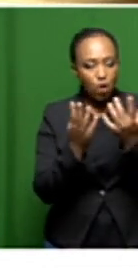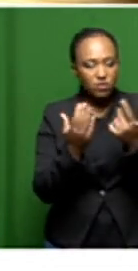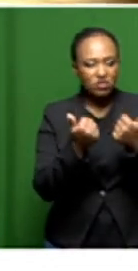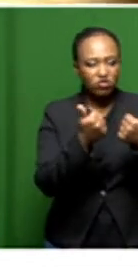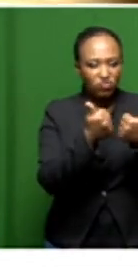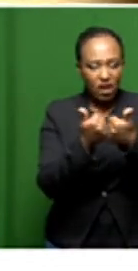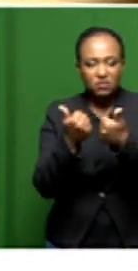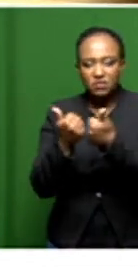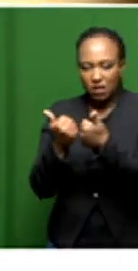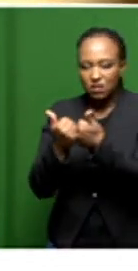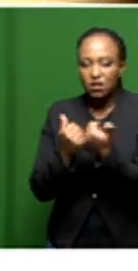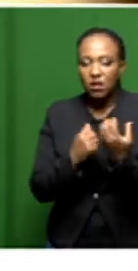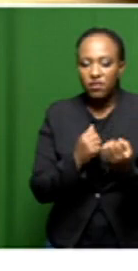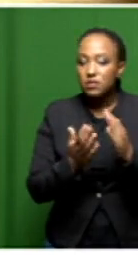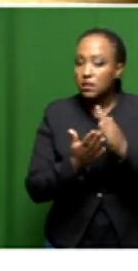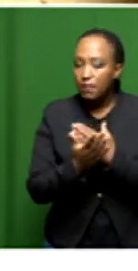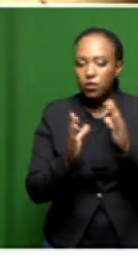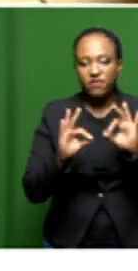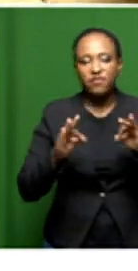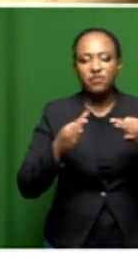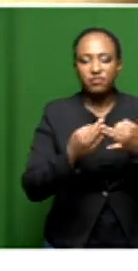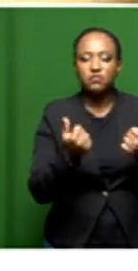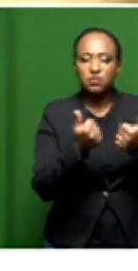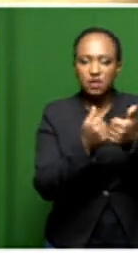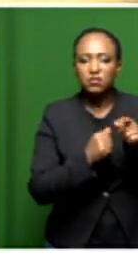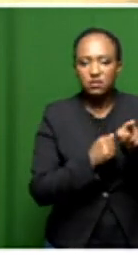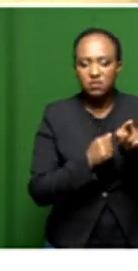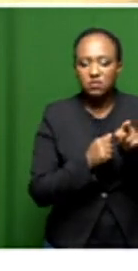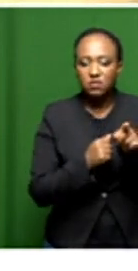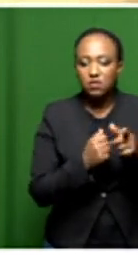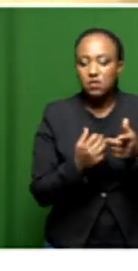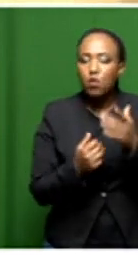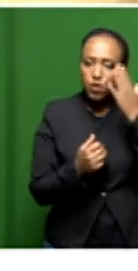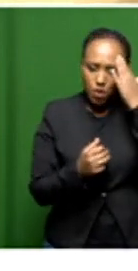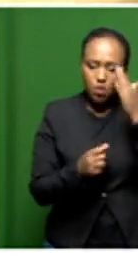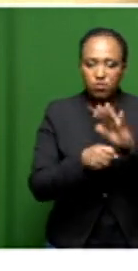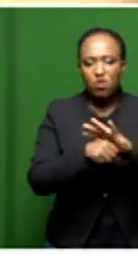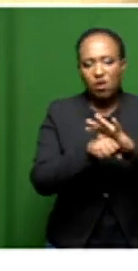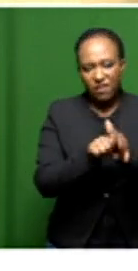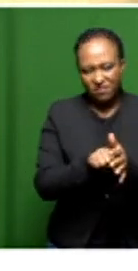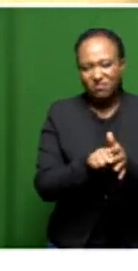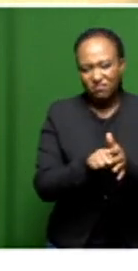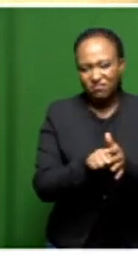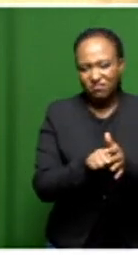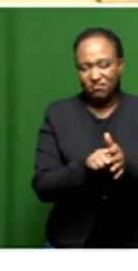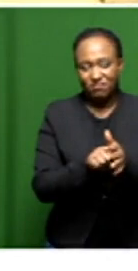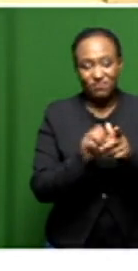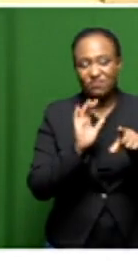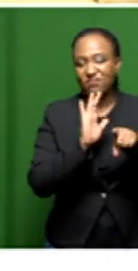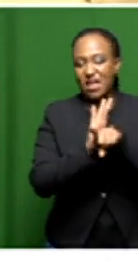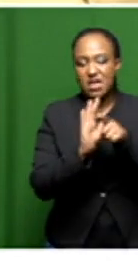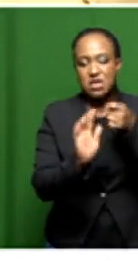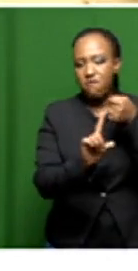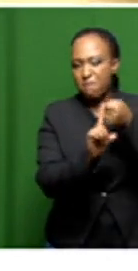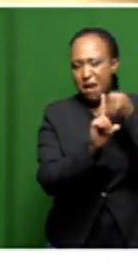some because of family challenges, but we all know that also COVID-19 has been negatively